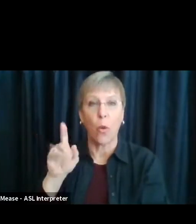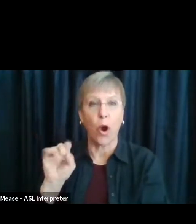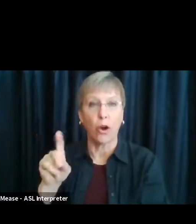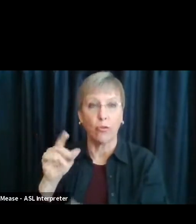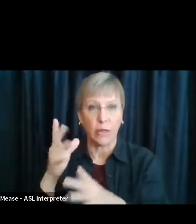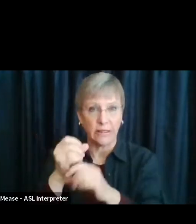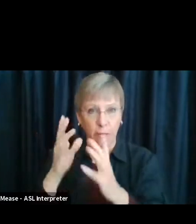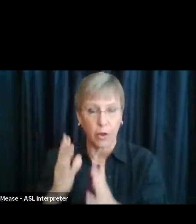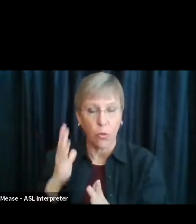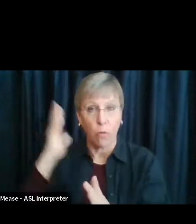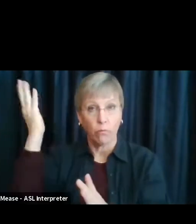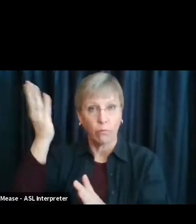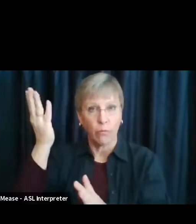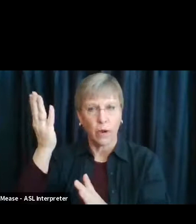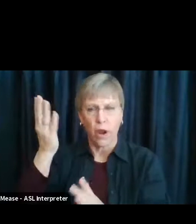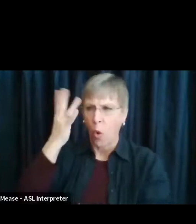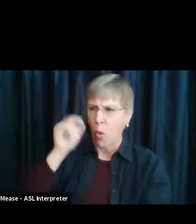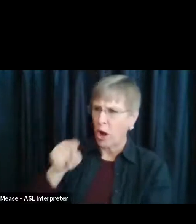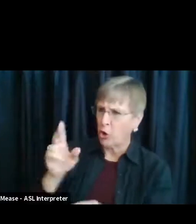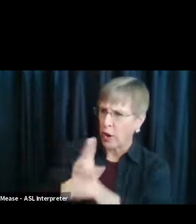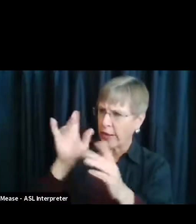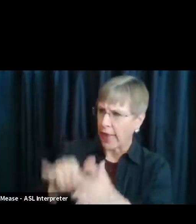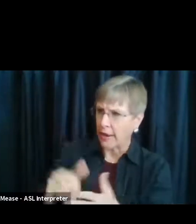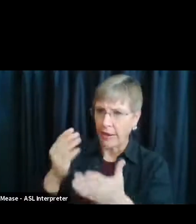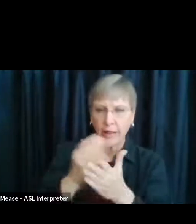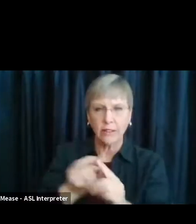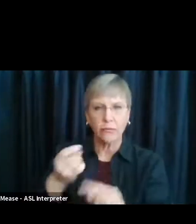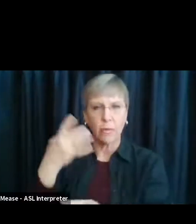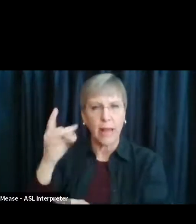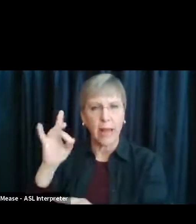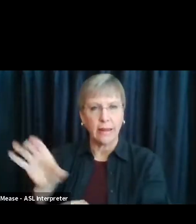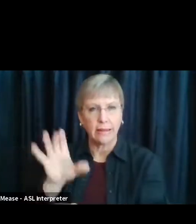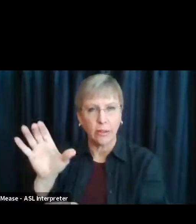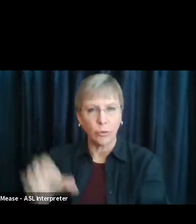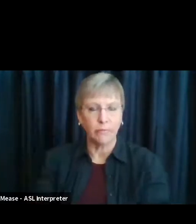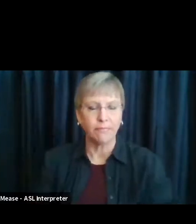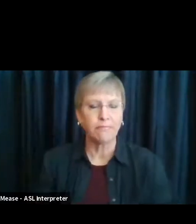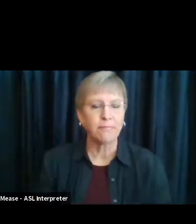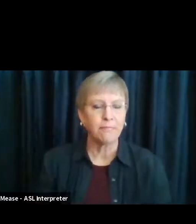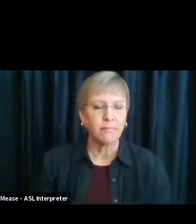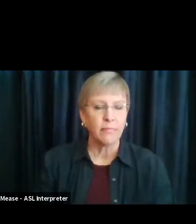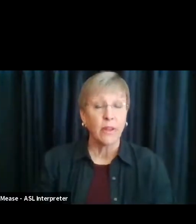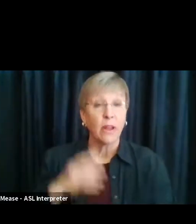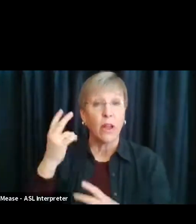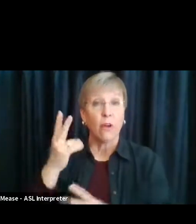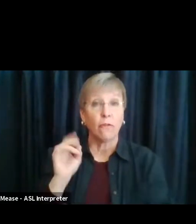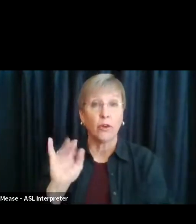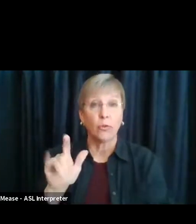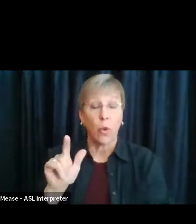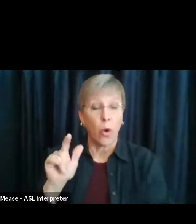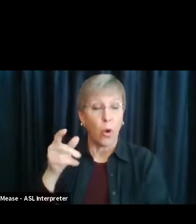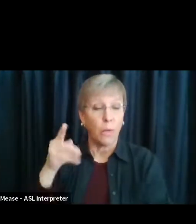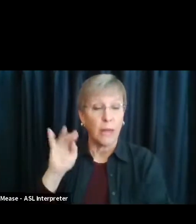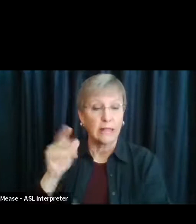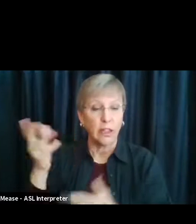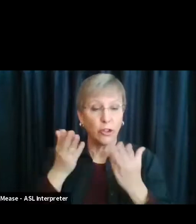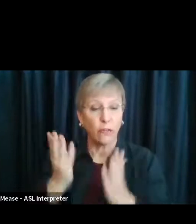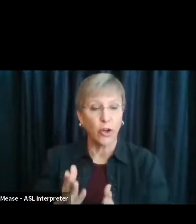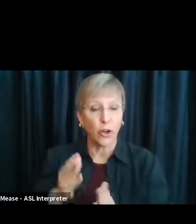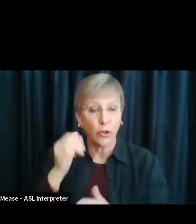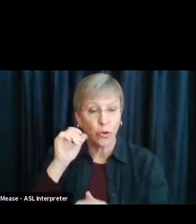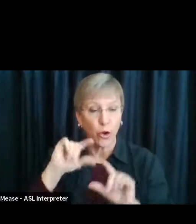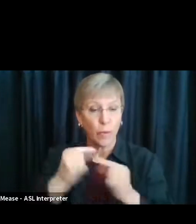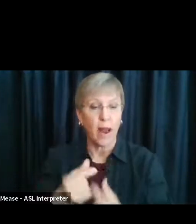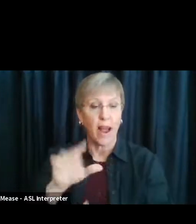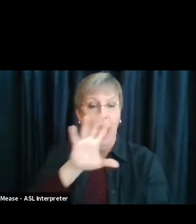entitled, "Why Are You Wearing That? Lessons from the 18th Century." Our virtual pizza server group today is the African